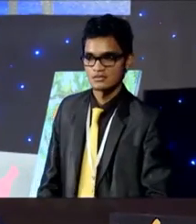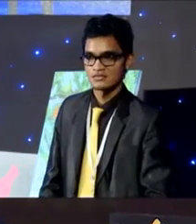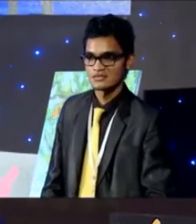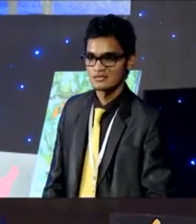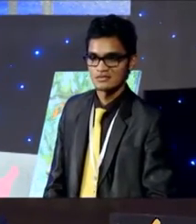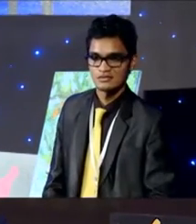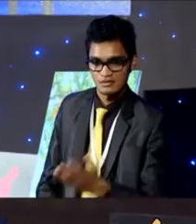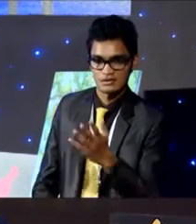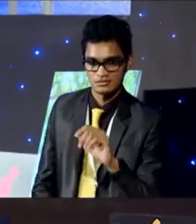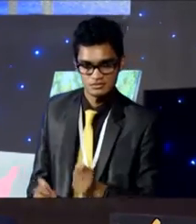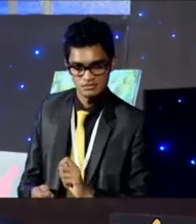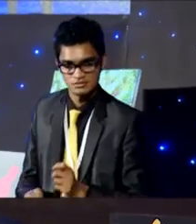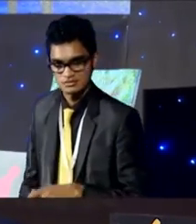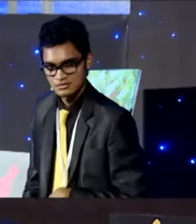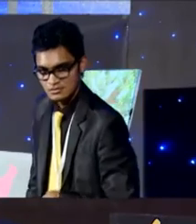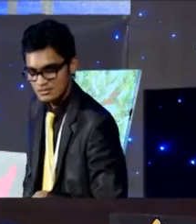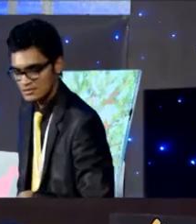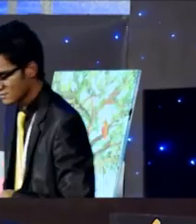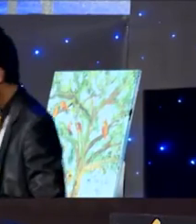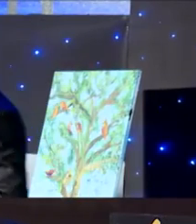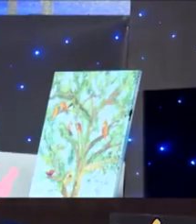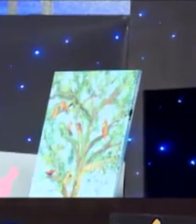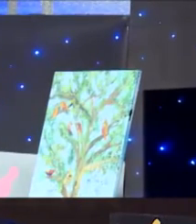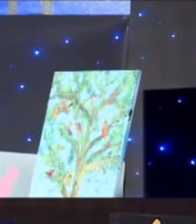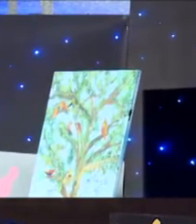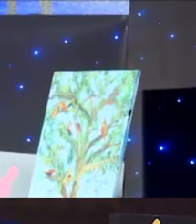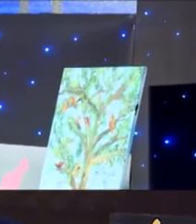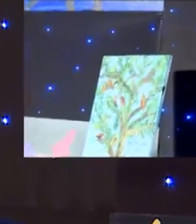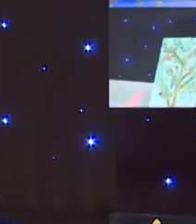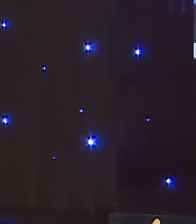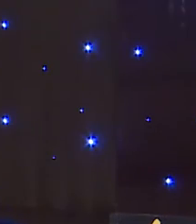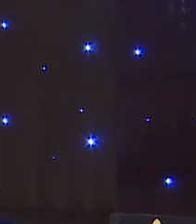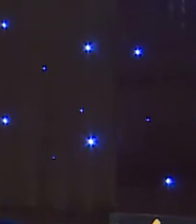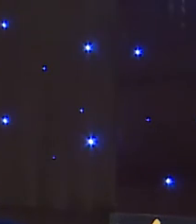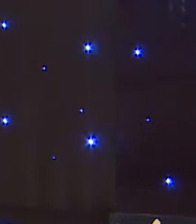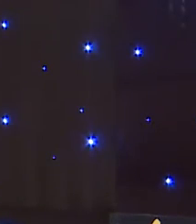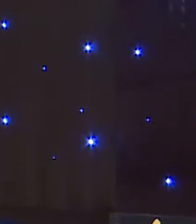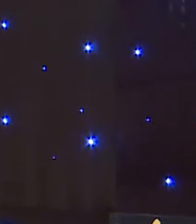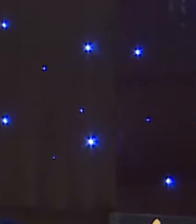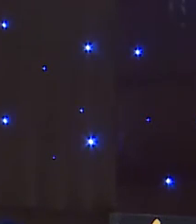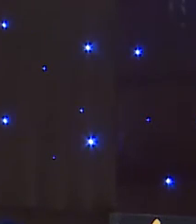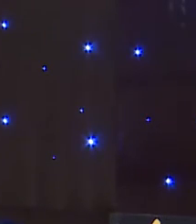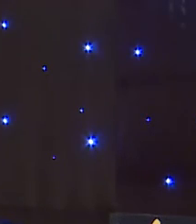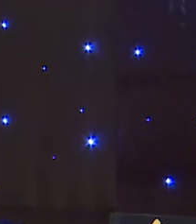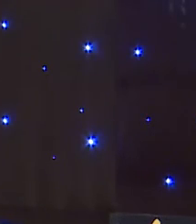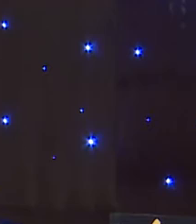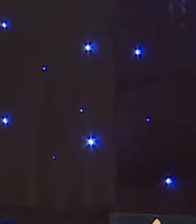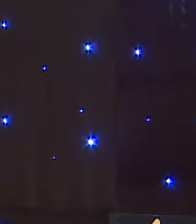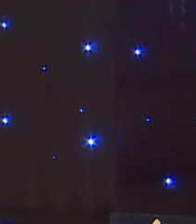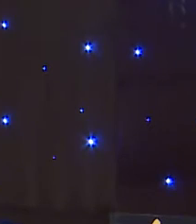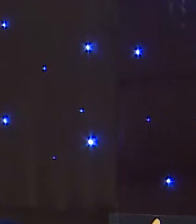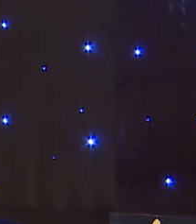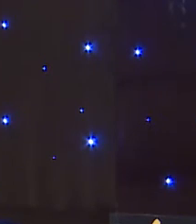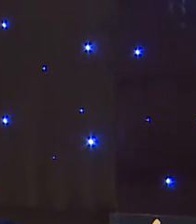to 10 people about it and make them talk to others. And one thing is government needs to change. I'm happy that the